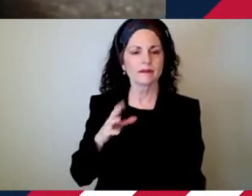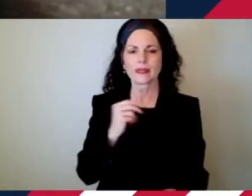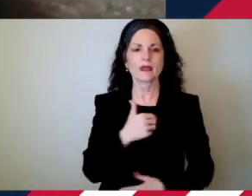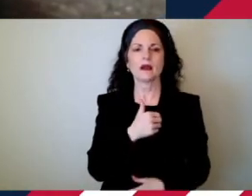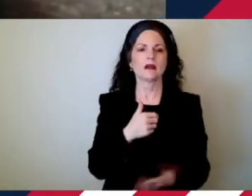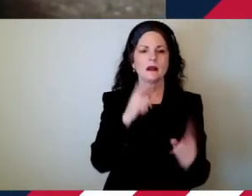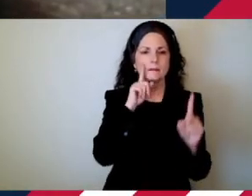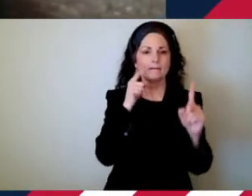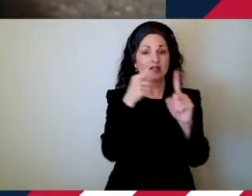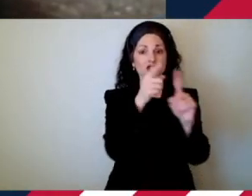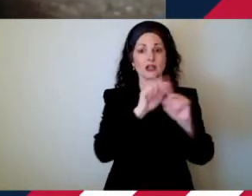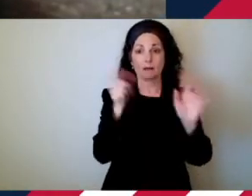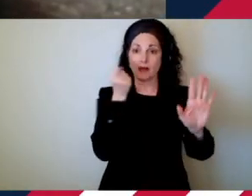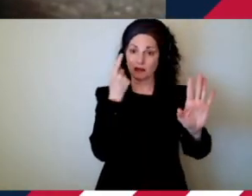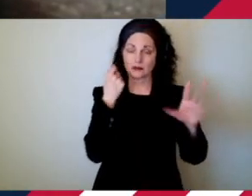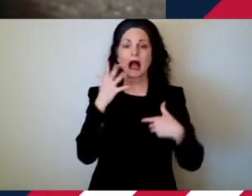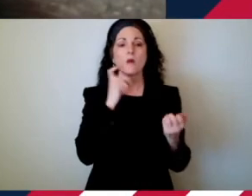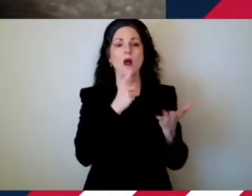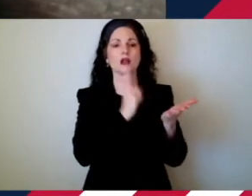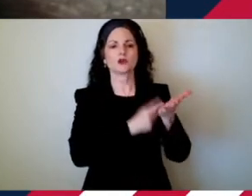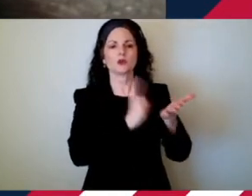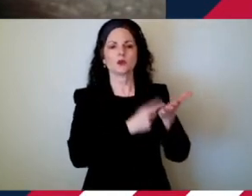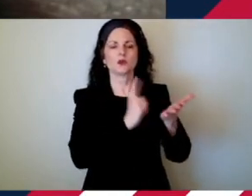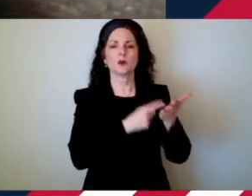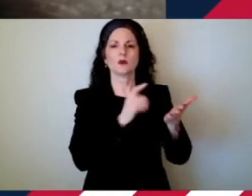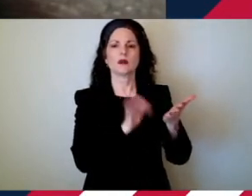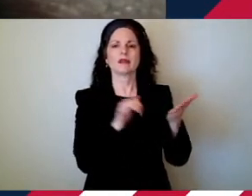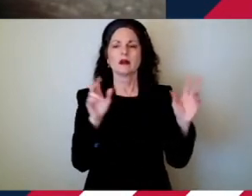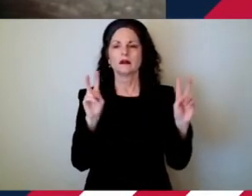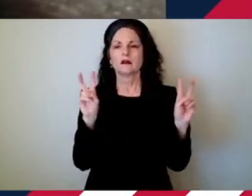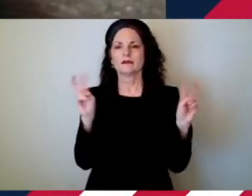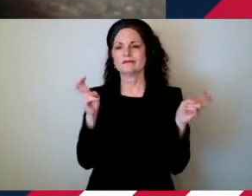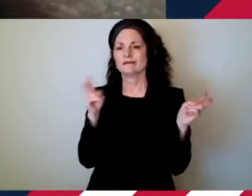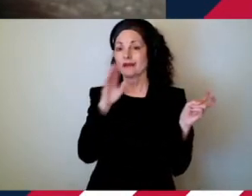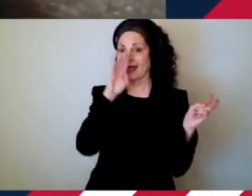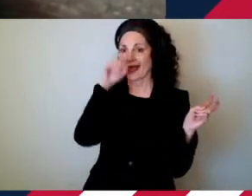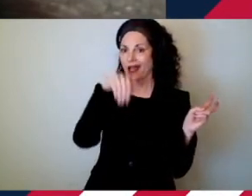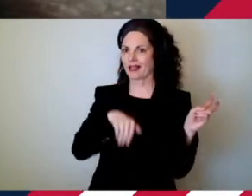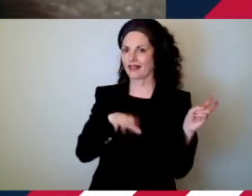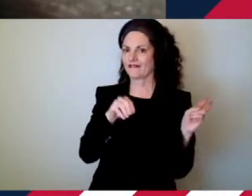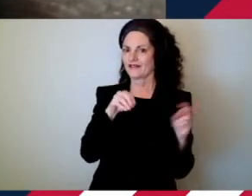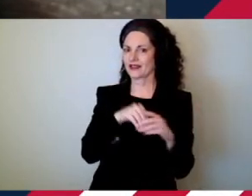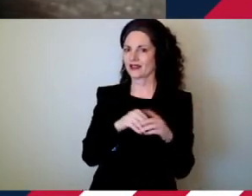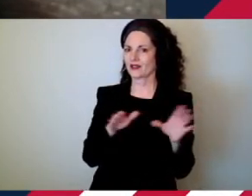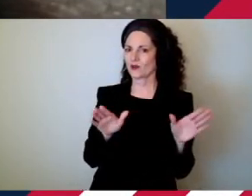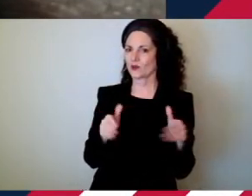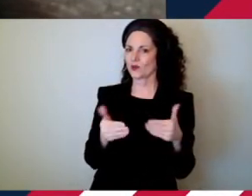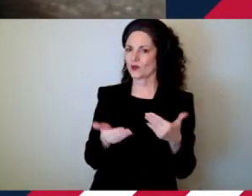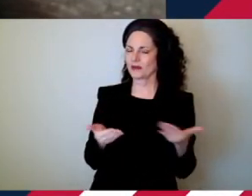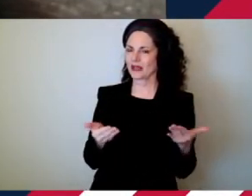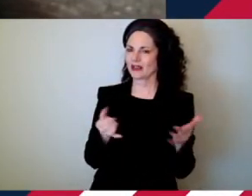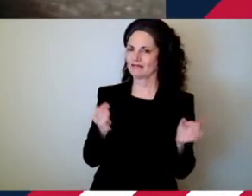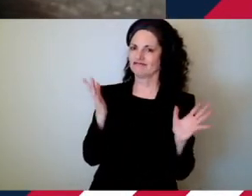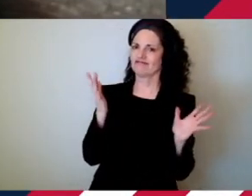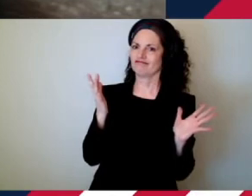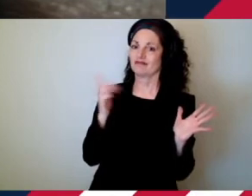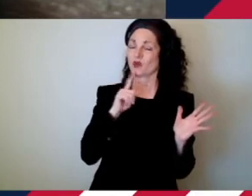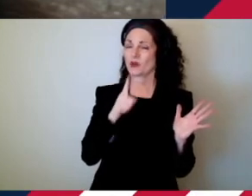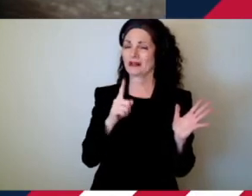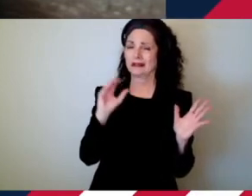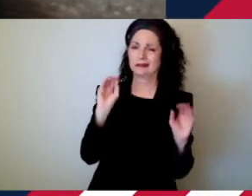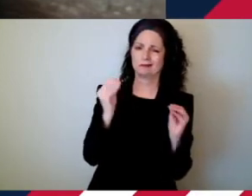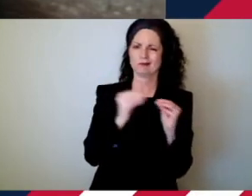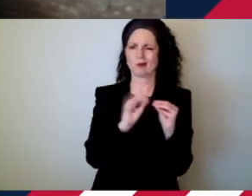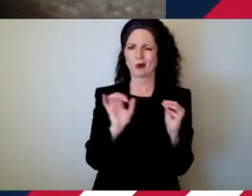room here. And frankly, I think it sounds much more like an elephant than a donkey. And that